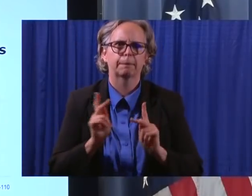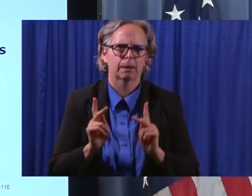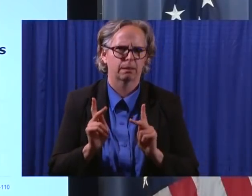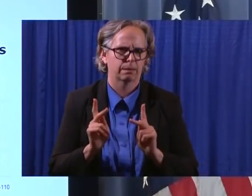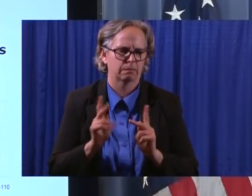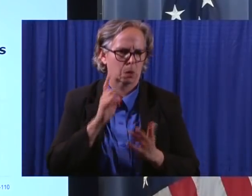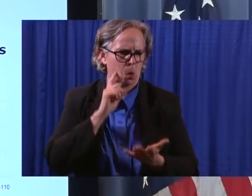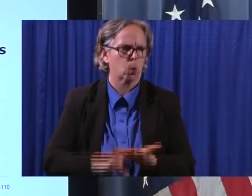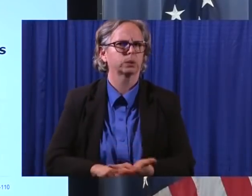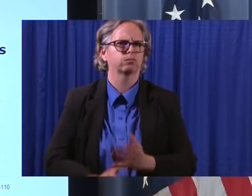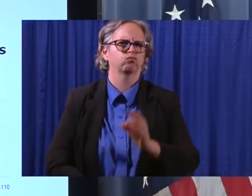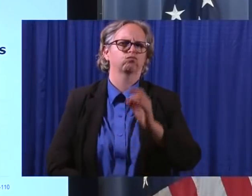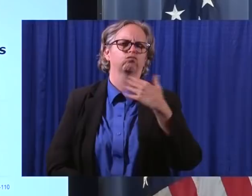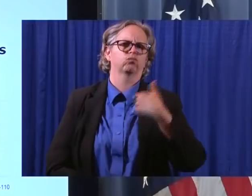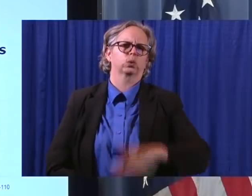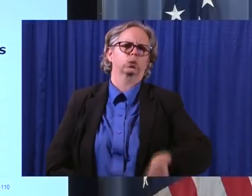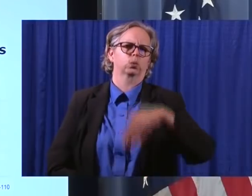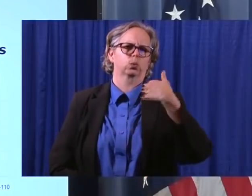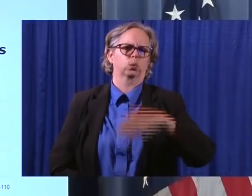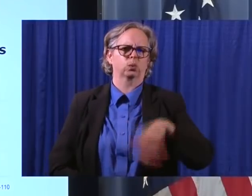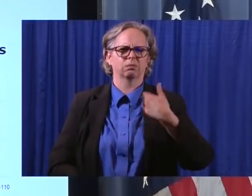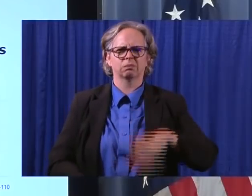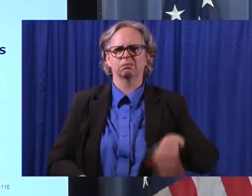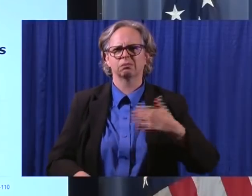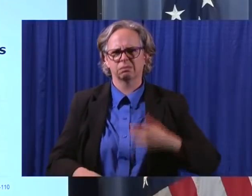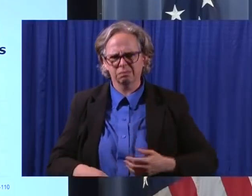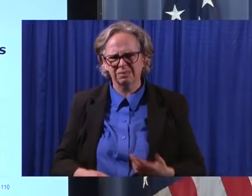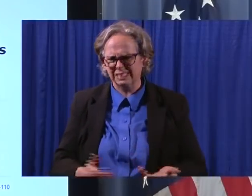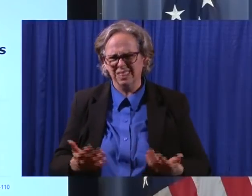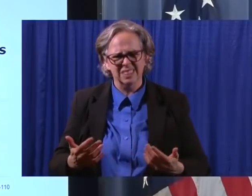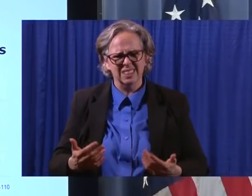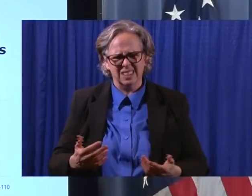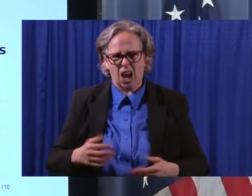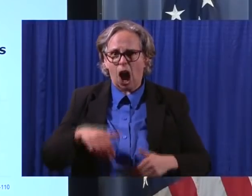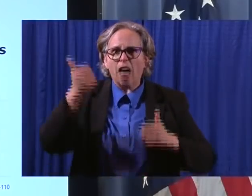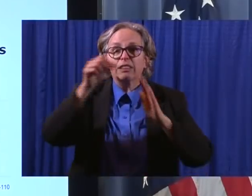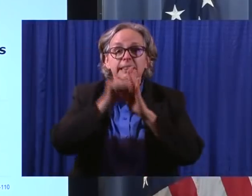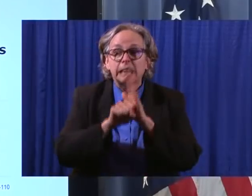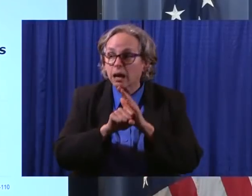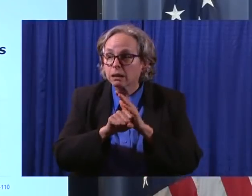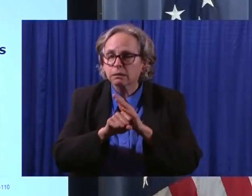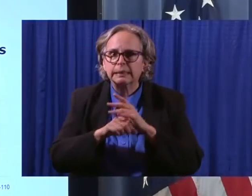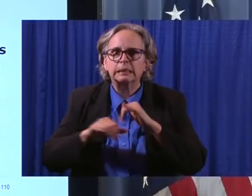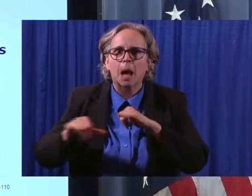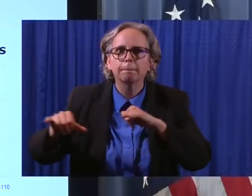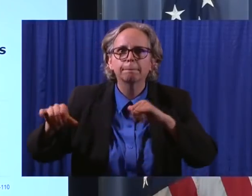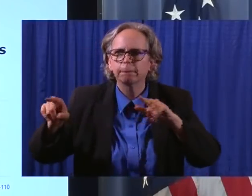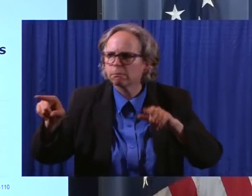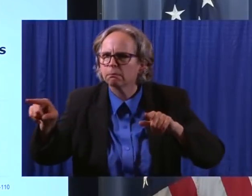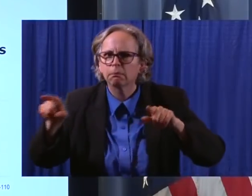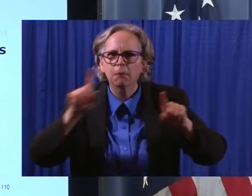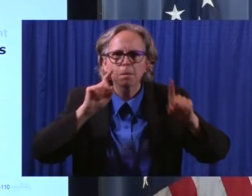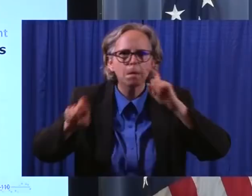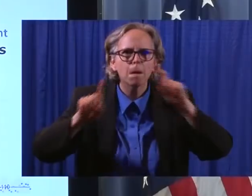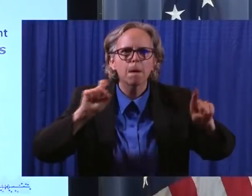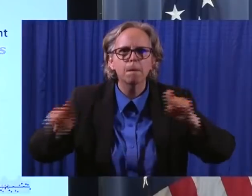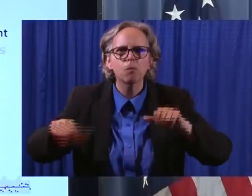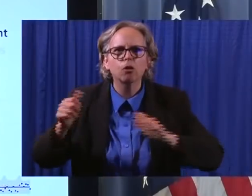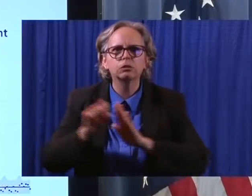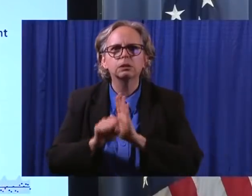Very consistent with what you were seeing around the state and also, I think, around the country. The next slide